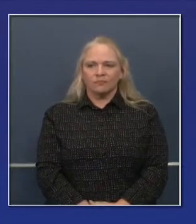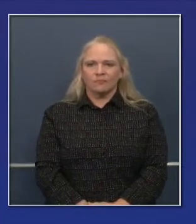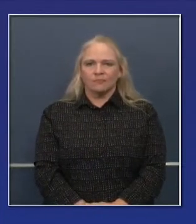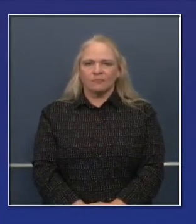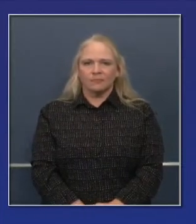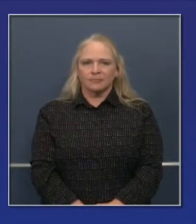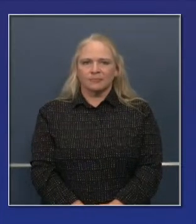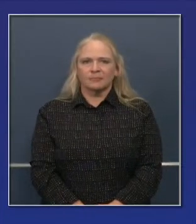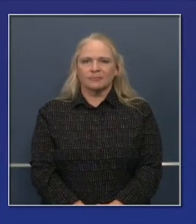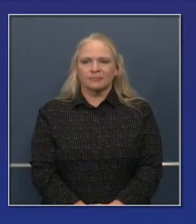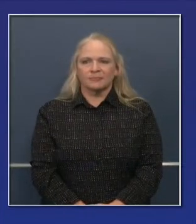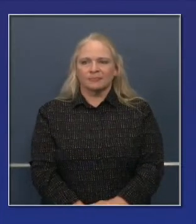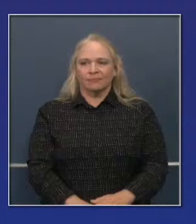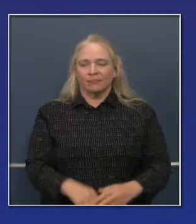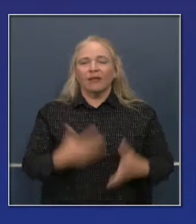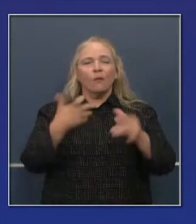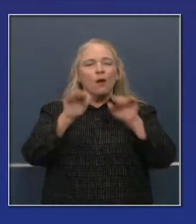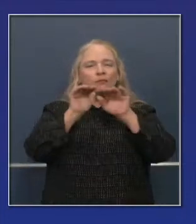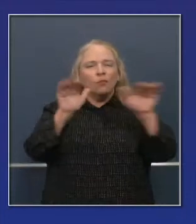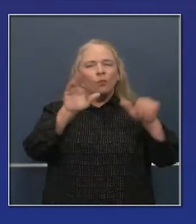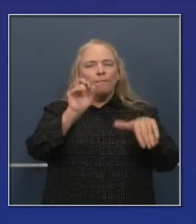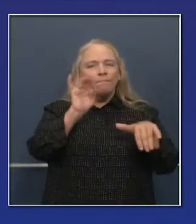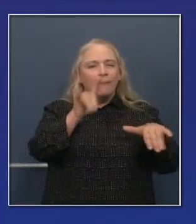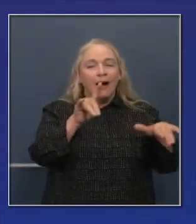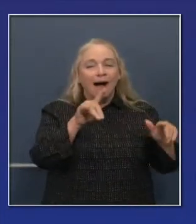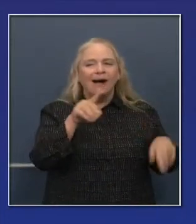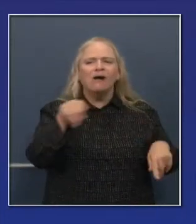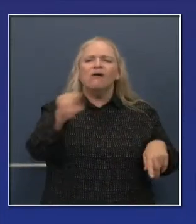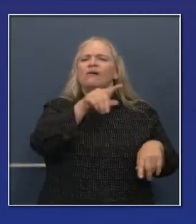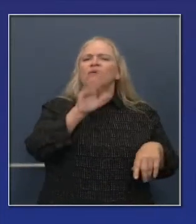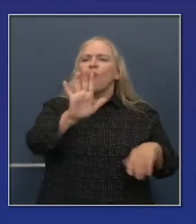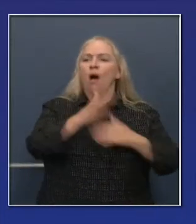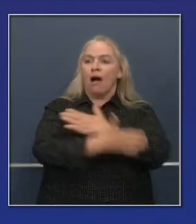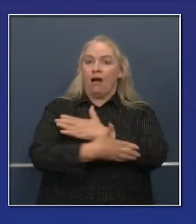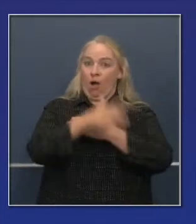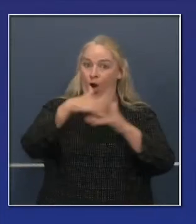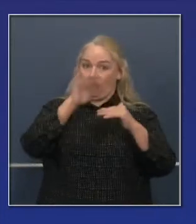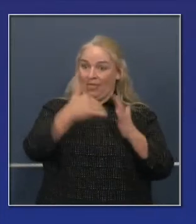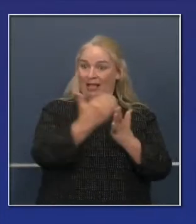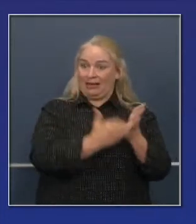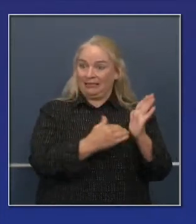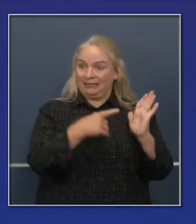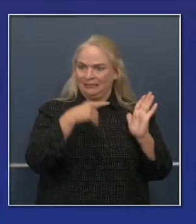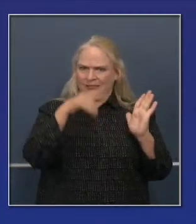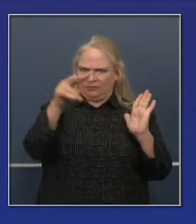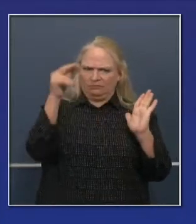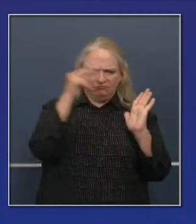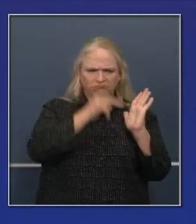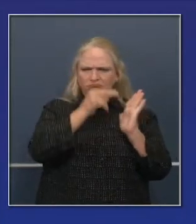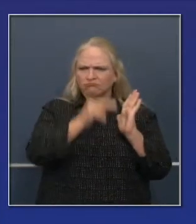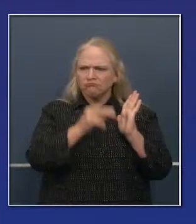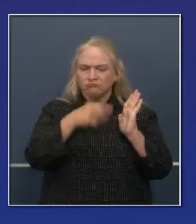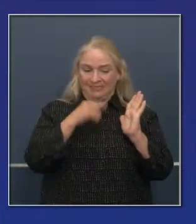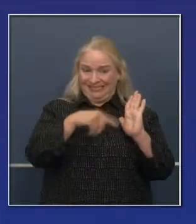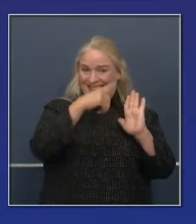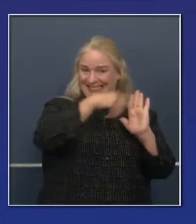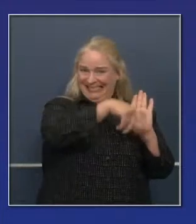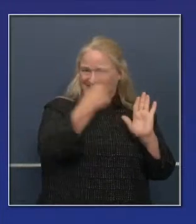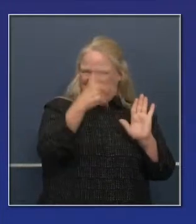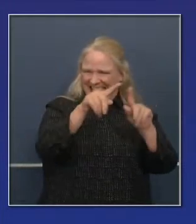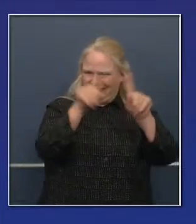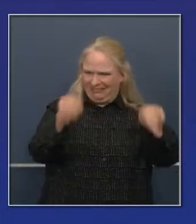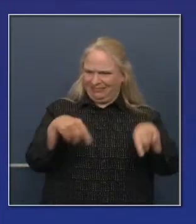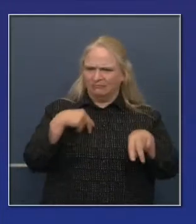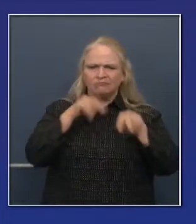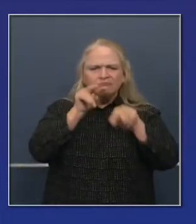monitoring list is one that we hold very closely. We monitor every county in the state of California, but